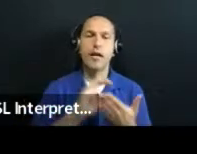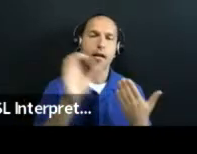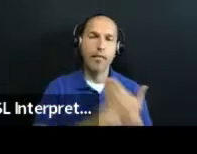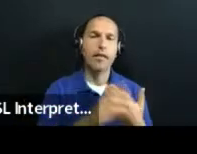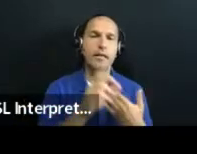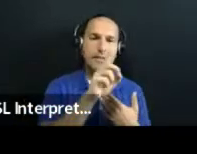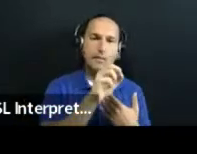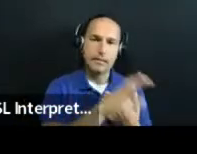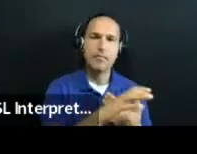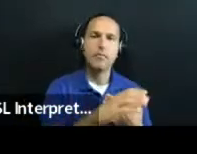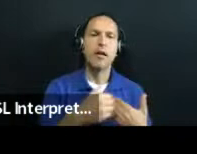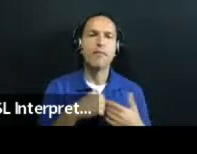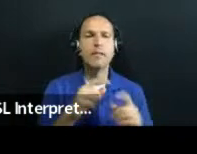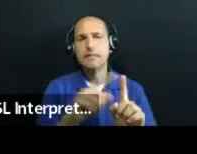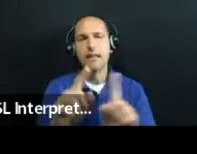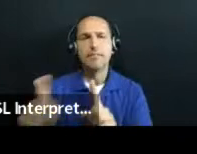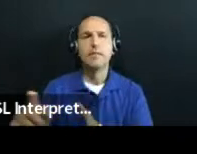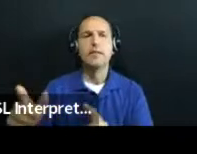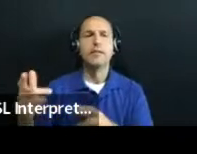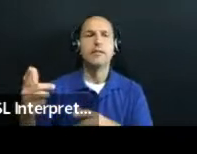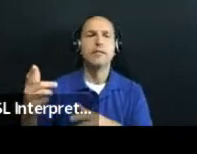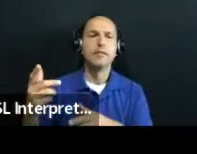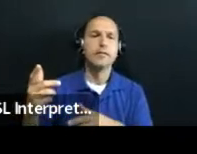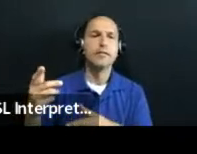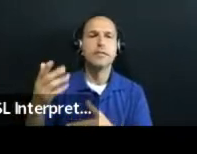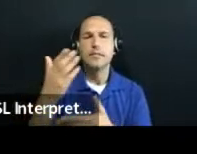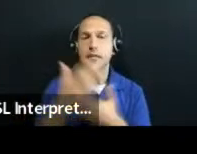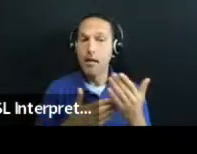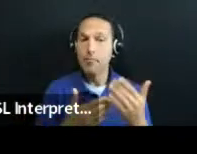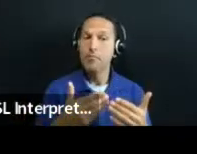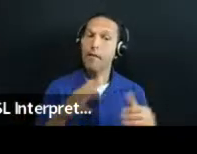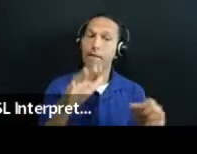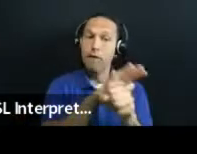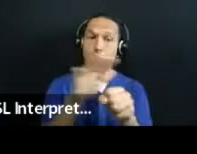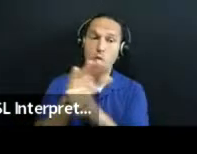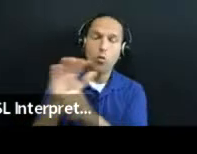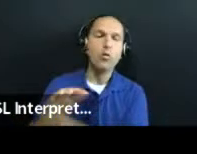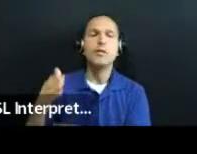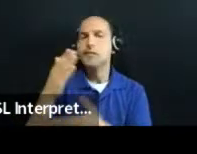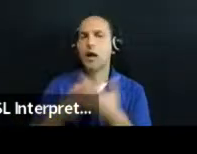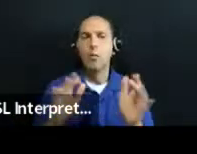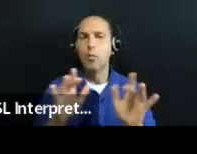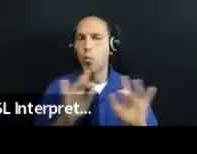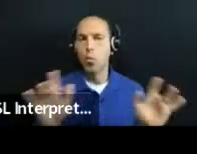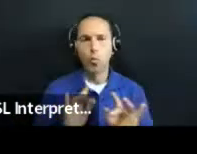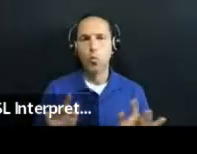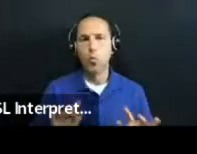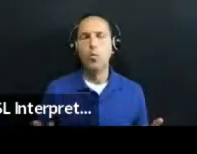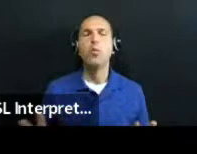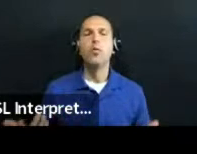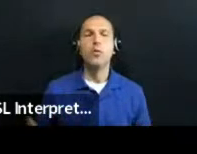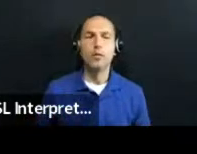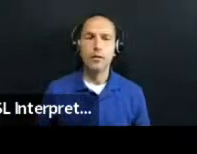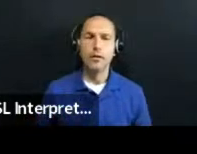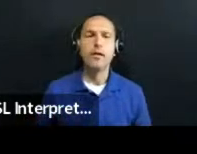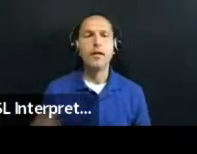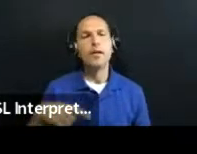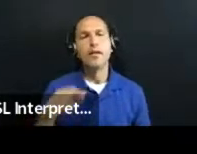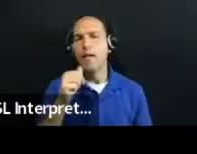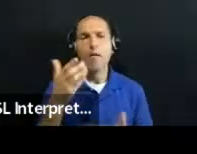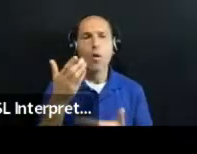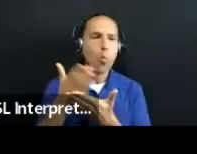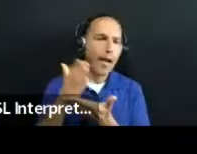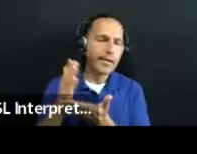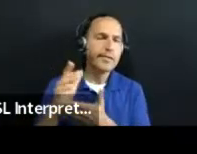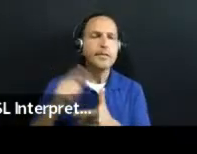December, there are a number of days with events, and there's some days without events, and we don't need to waste our